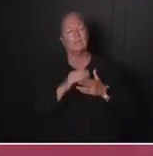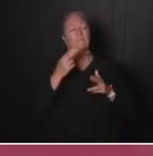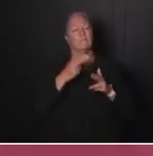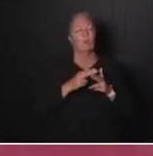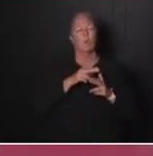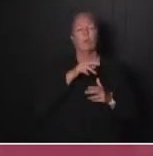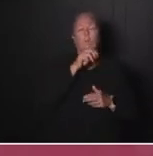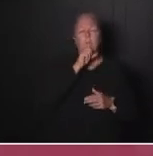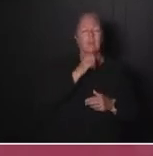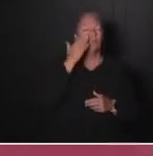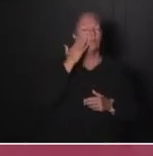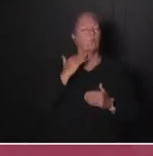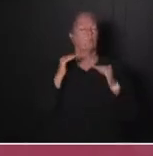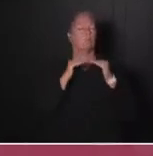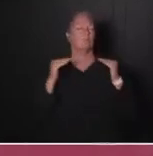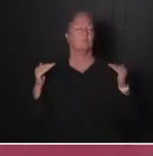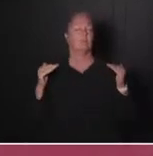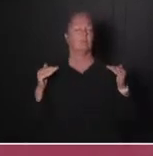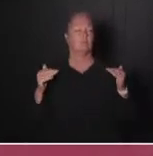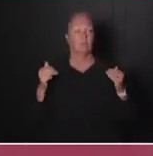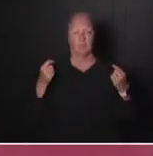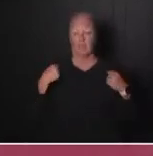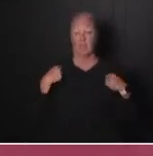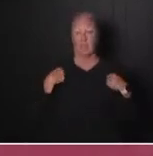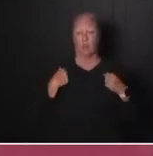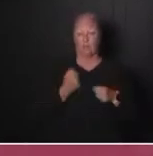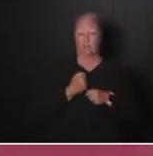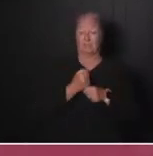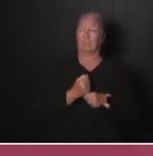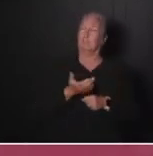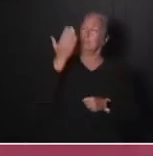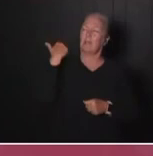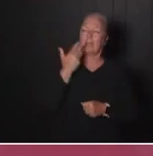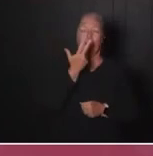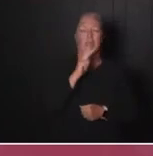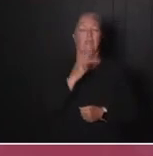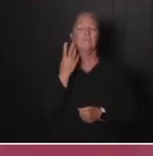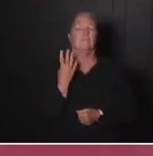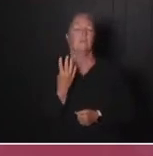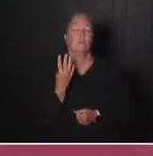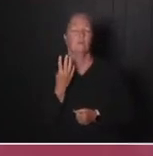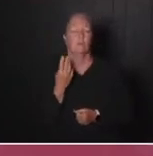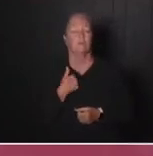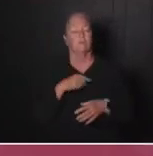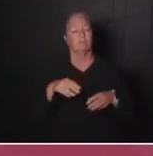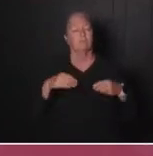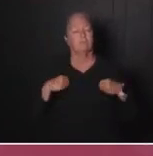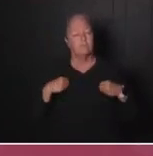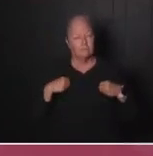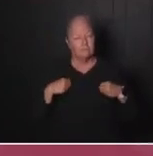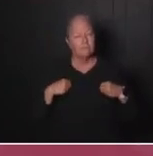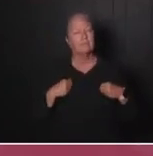equality. I was a delegate to this conference in 1984 when we adopted